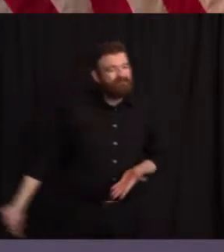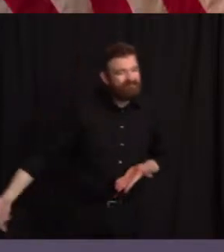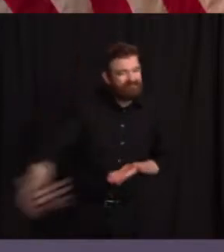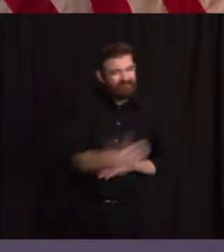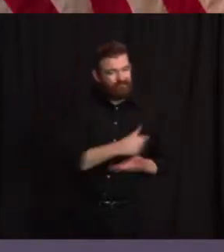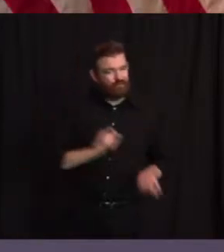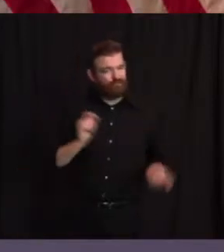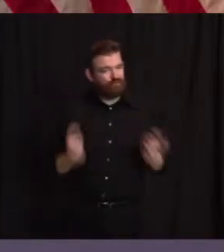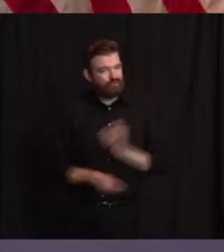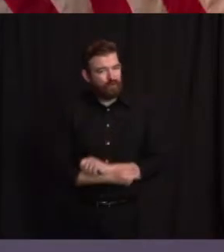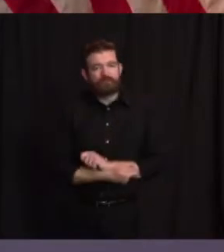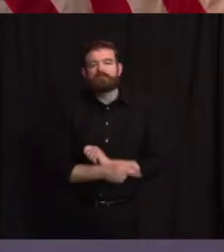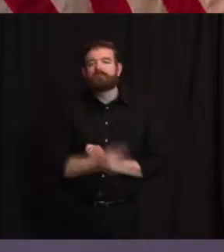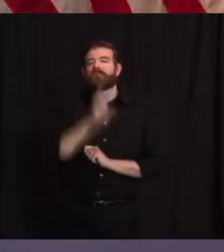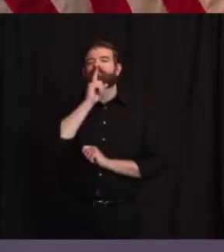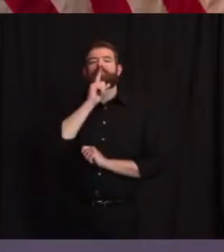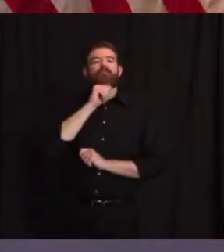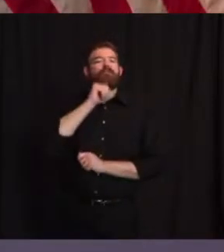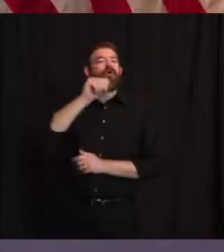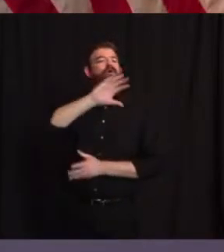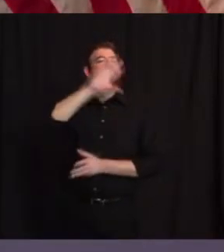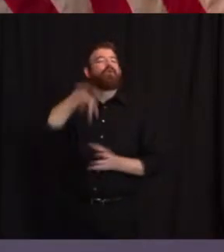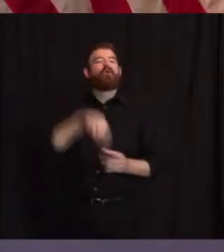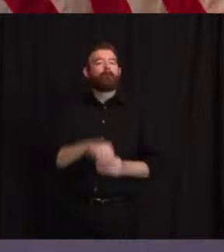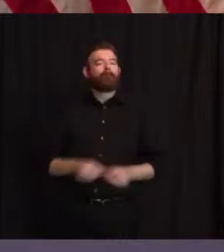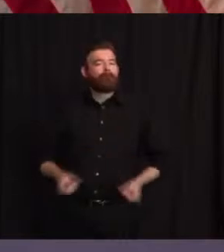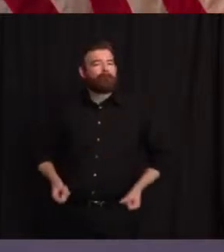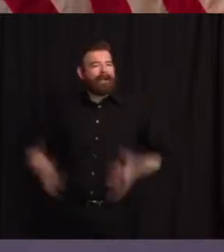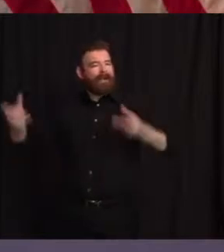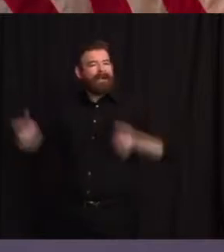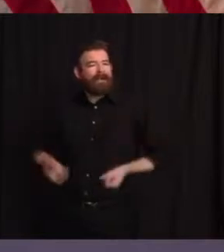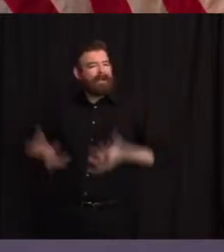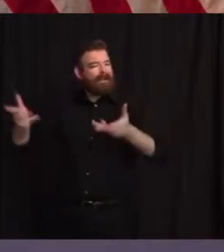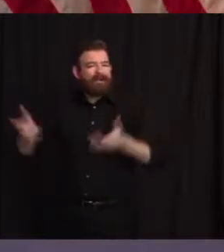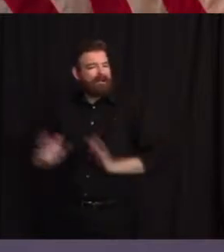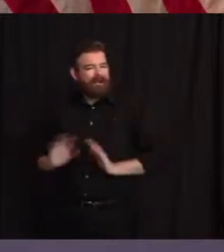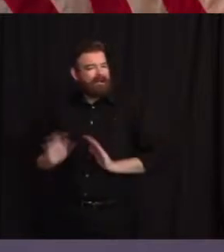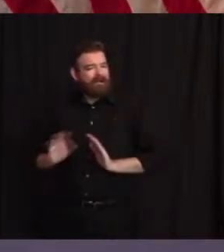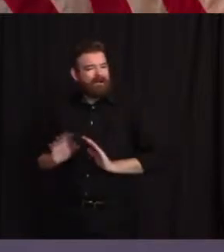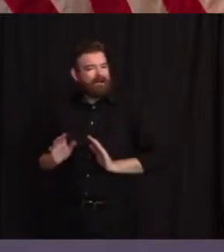include a dramatic amount of expenditure, PPE,